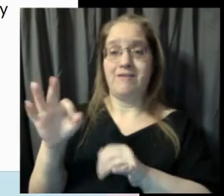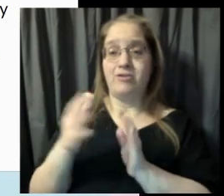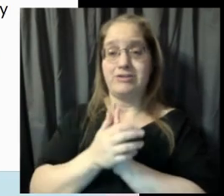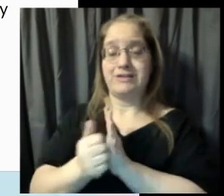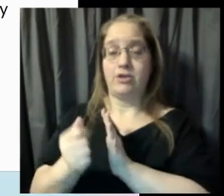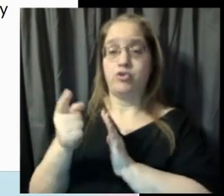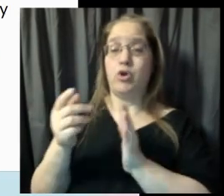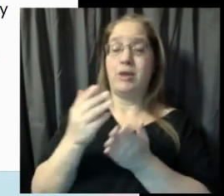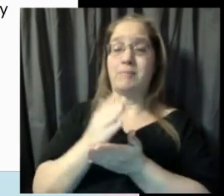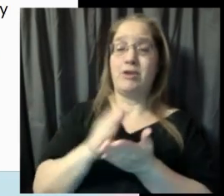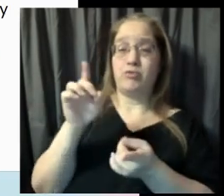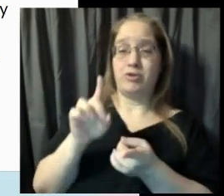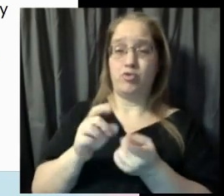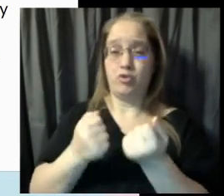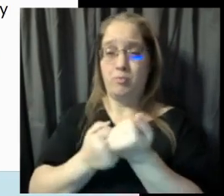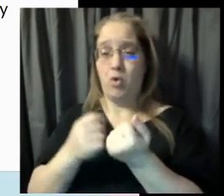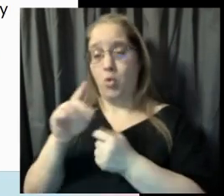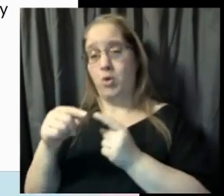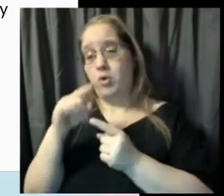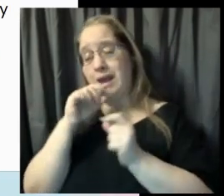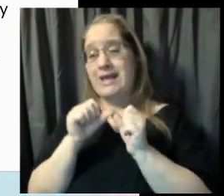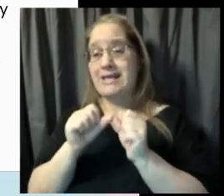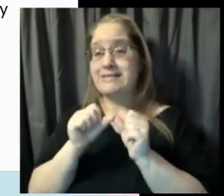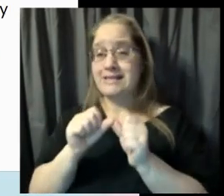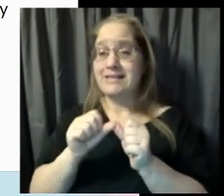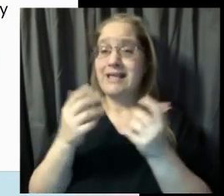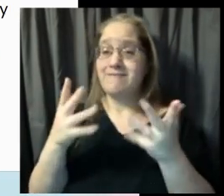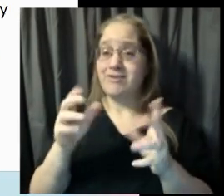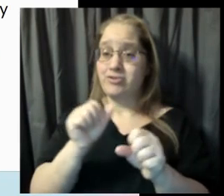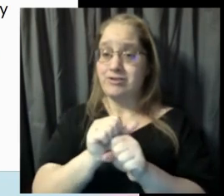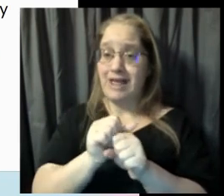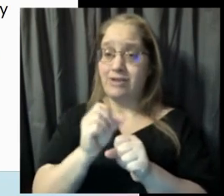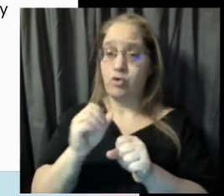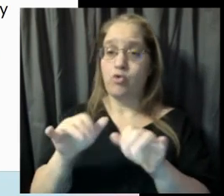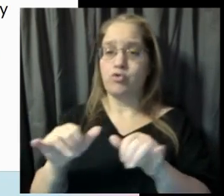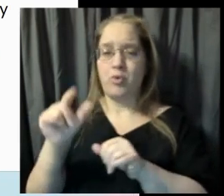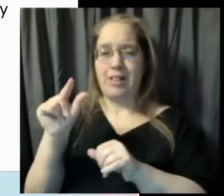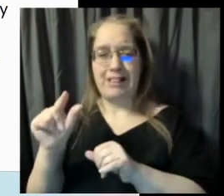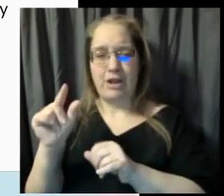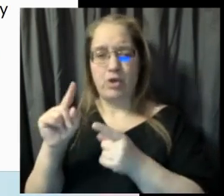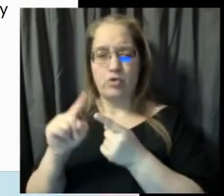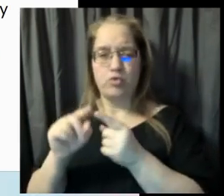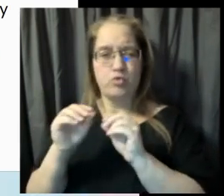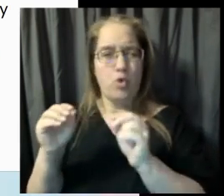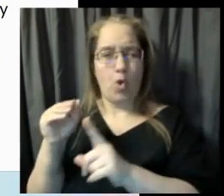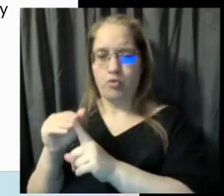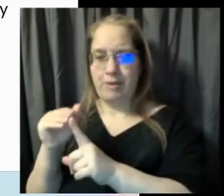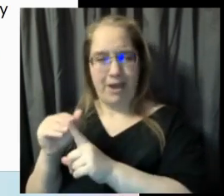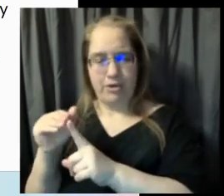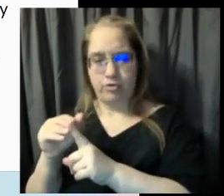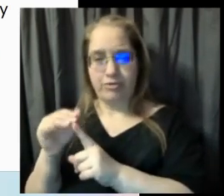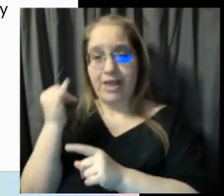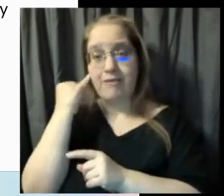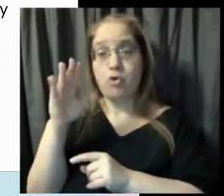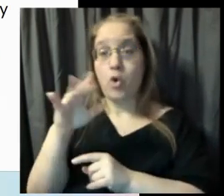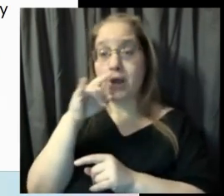skills. You can begin to fade supports when your child consistently completes a task or routine with little to no reminders.